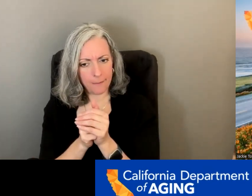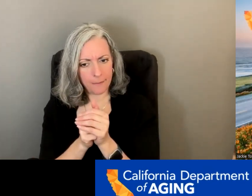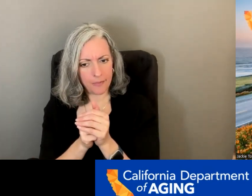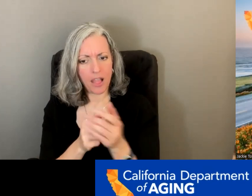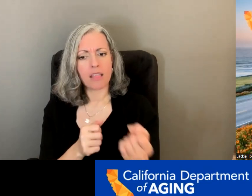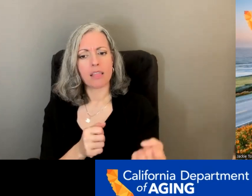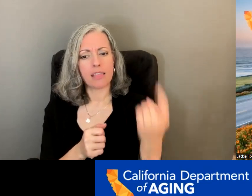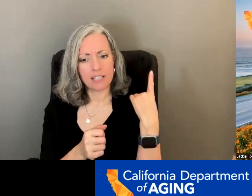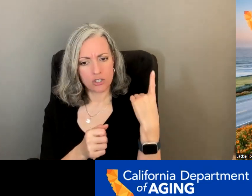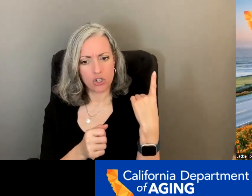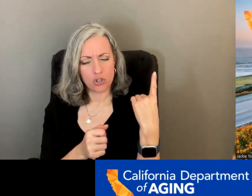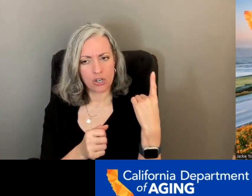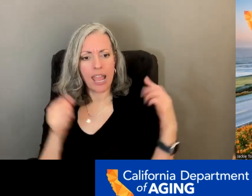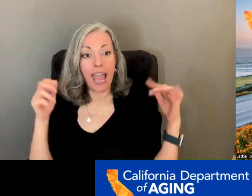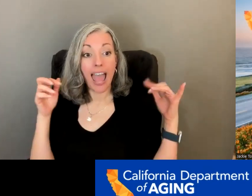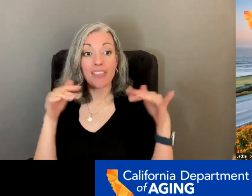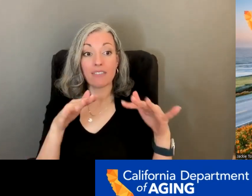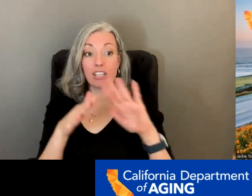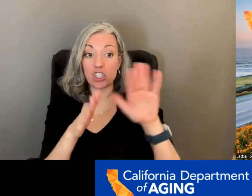last year at the convention center?